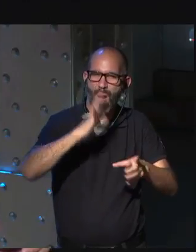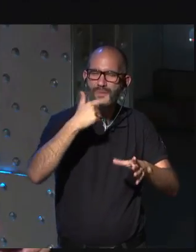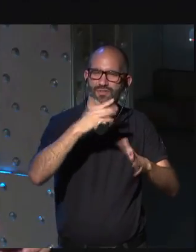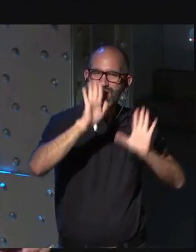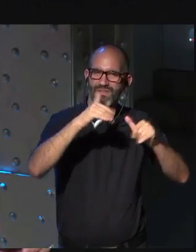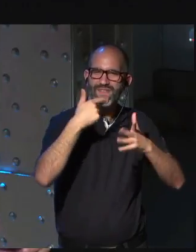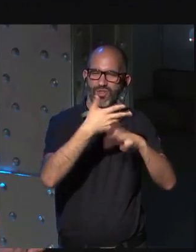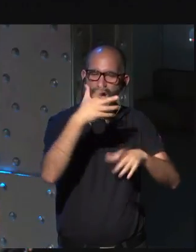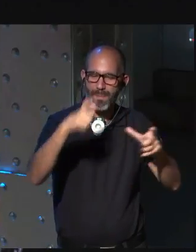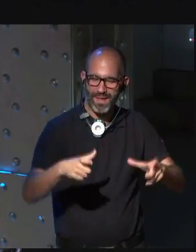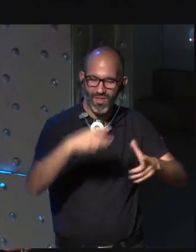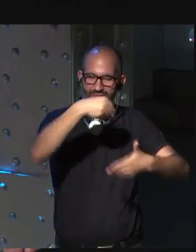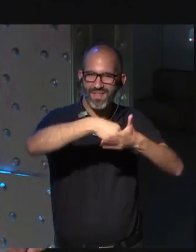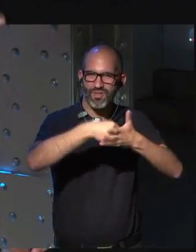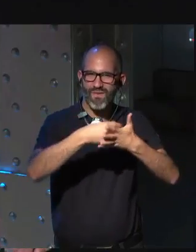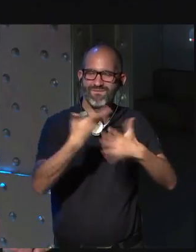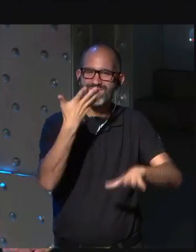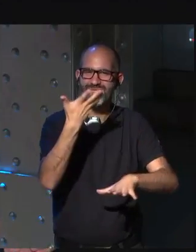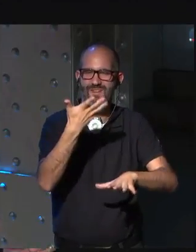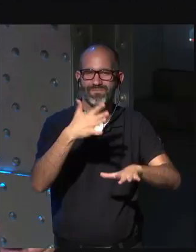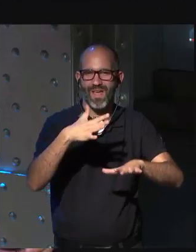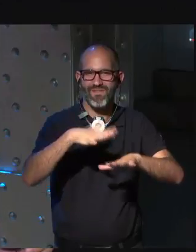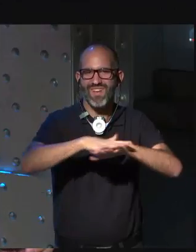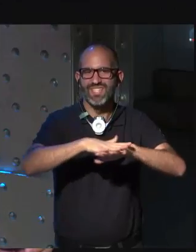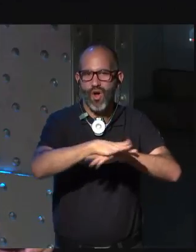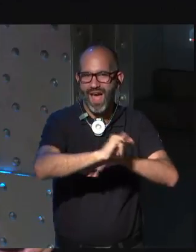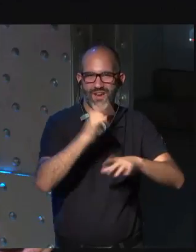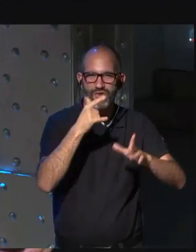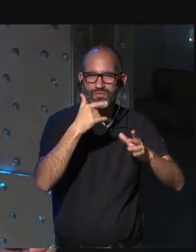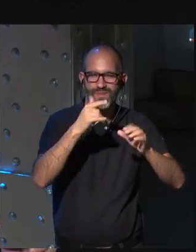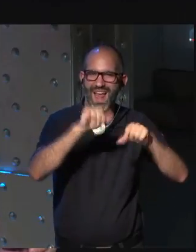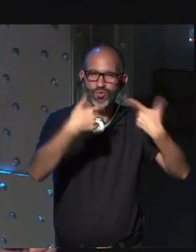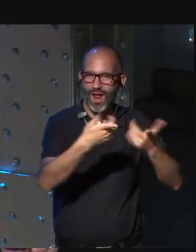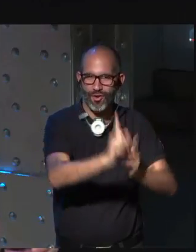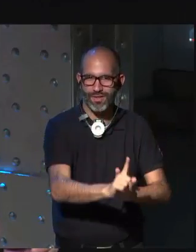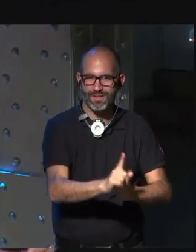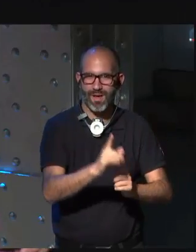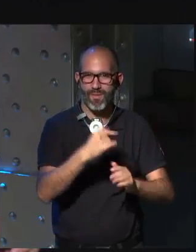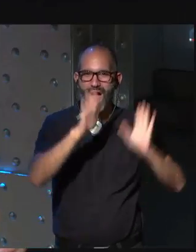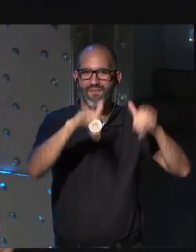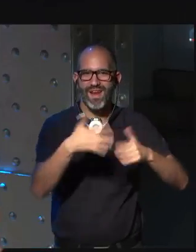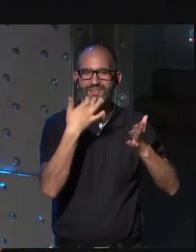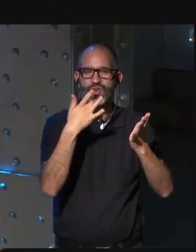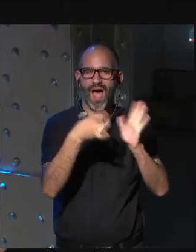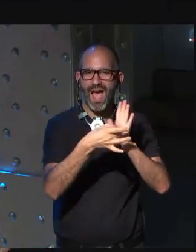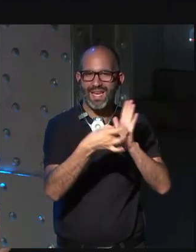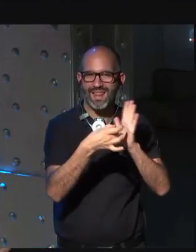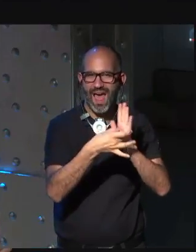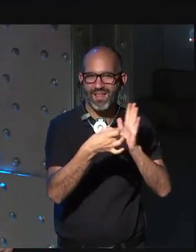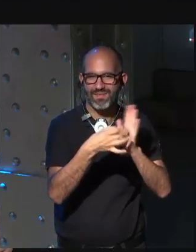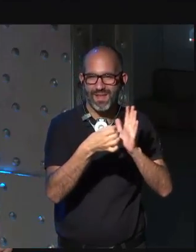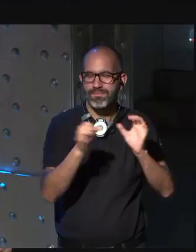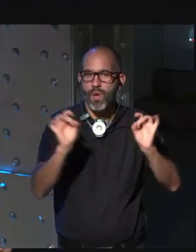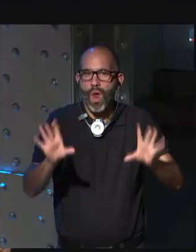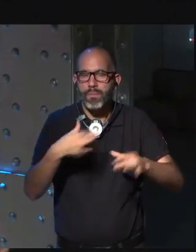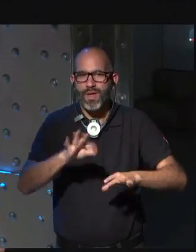it feathers the edges. It makes things sound like it gives us, that's what we perceive of as warmth. His argument was that that's not really what a